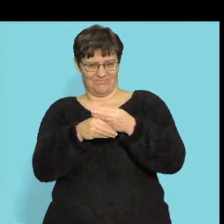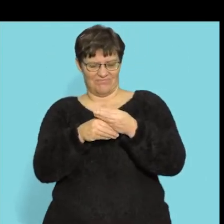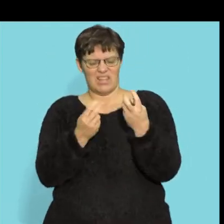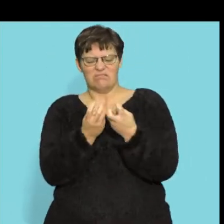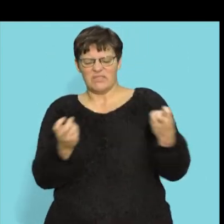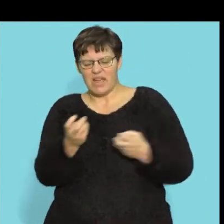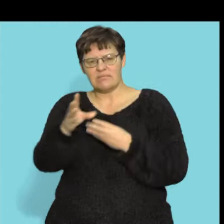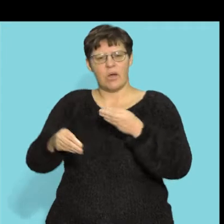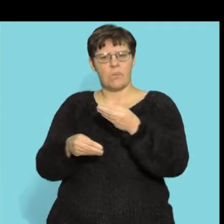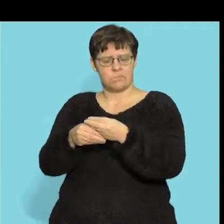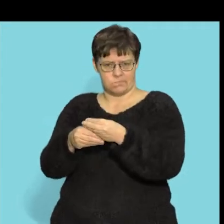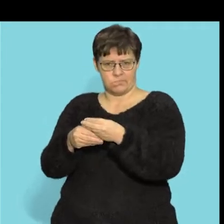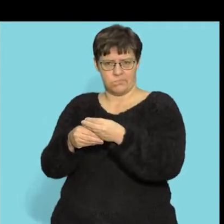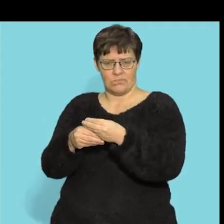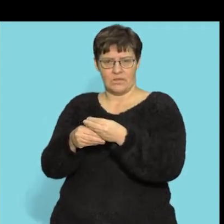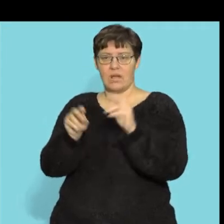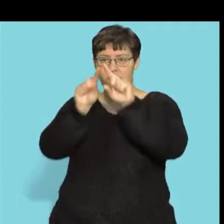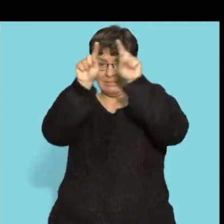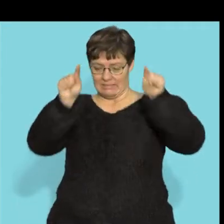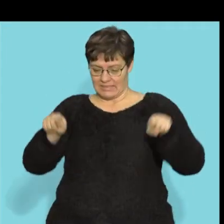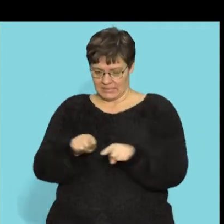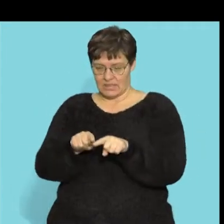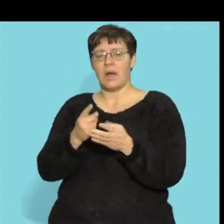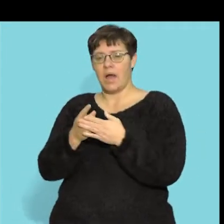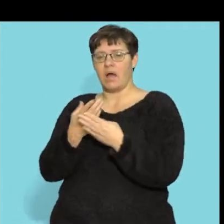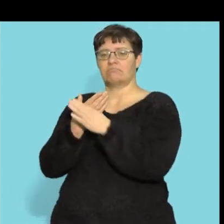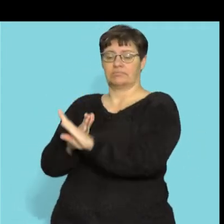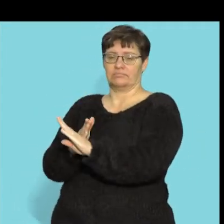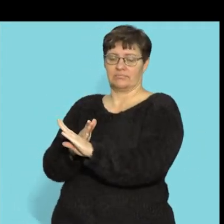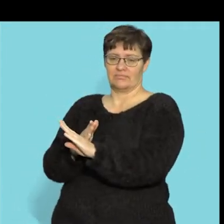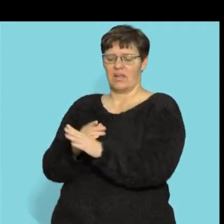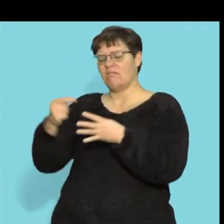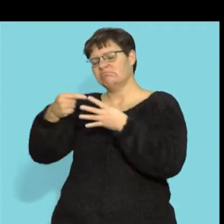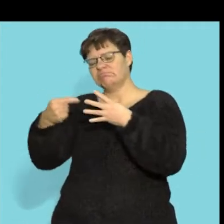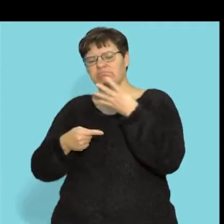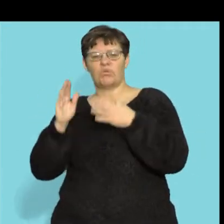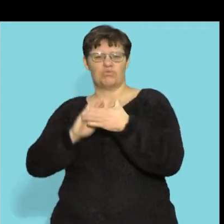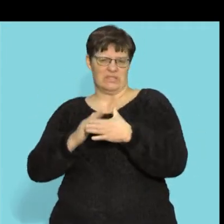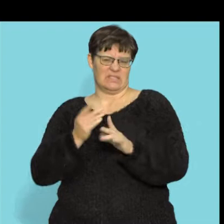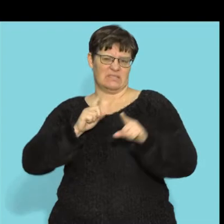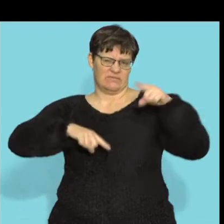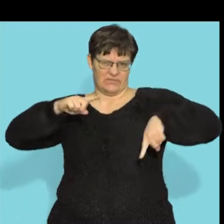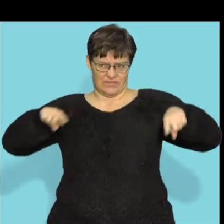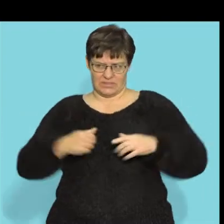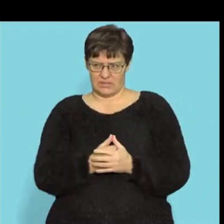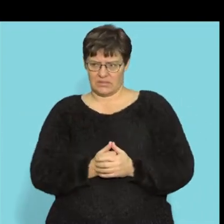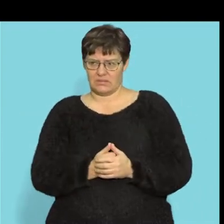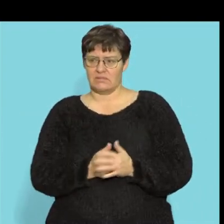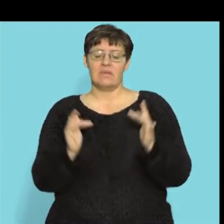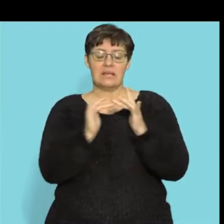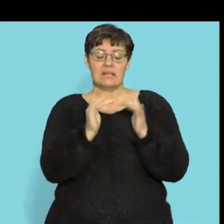device that we put in an electric circuit for a number of reasons. And these resistors can either be